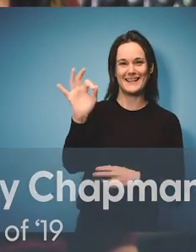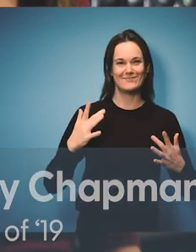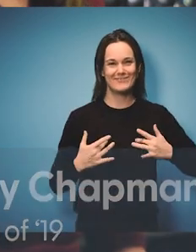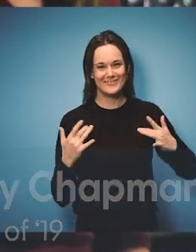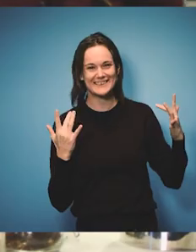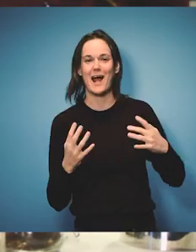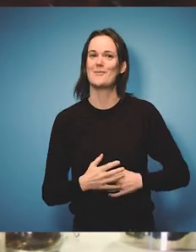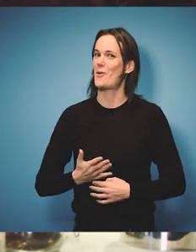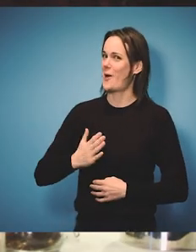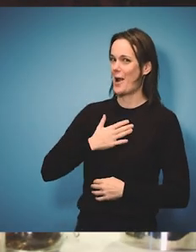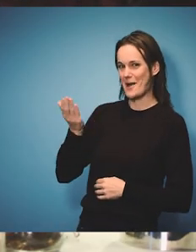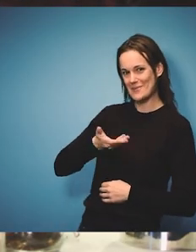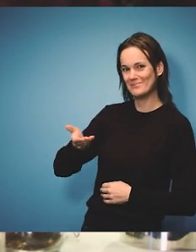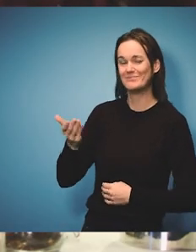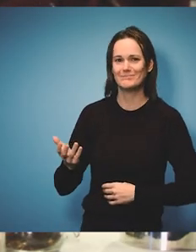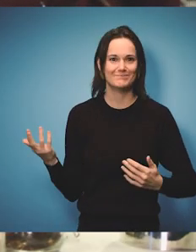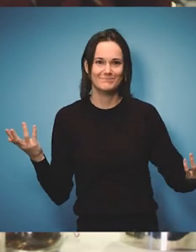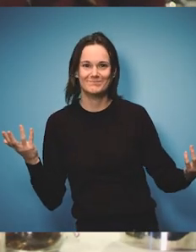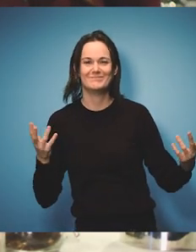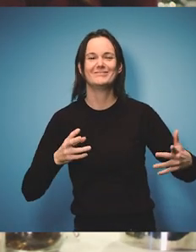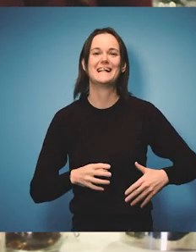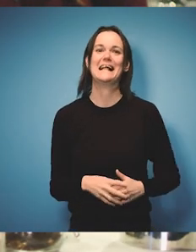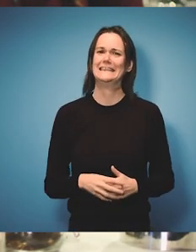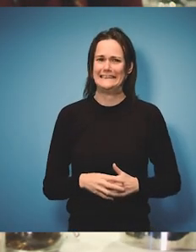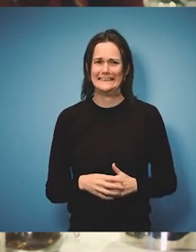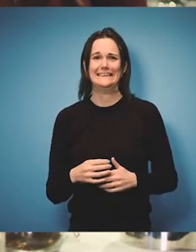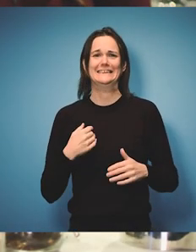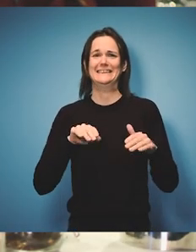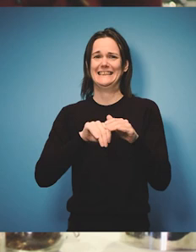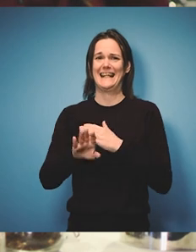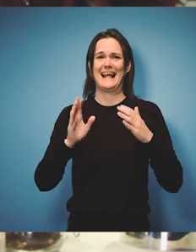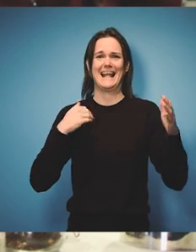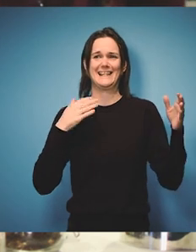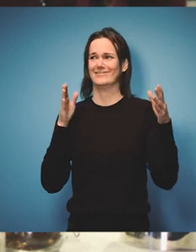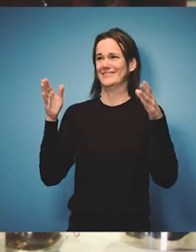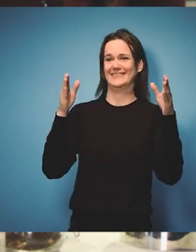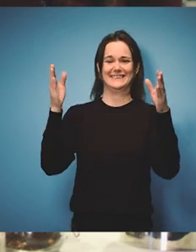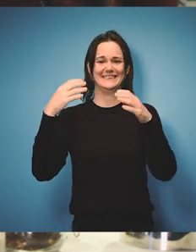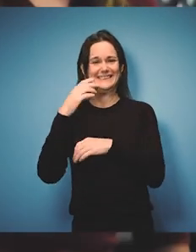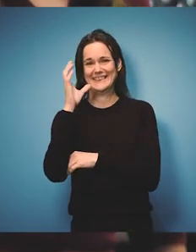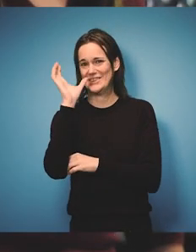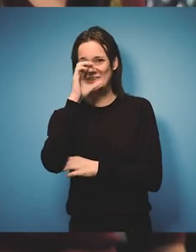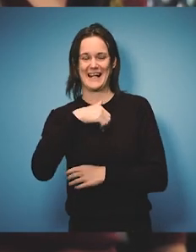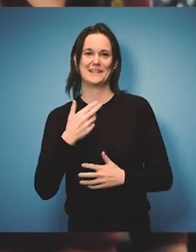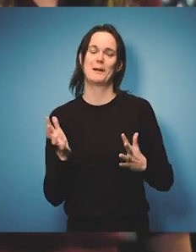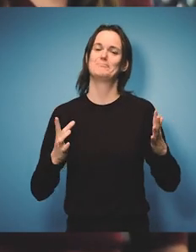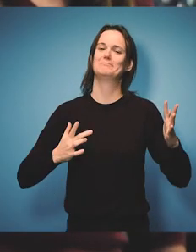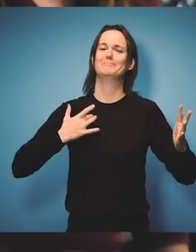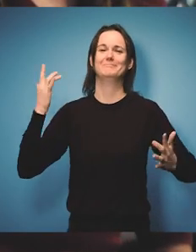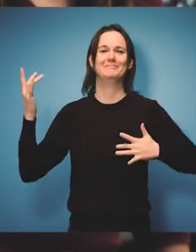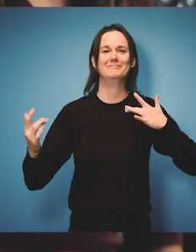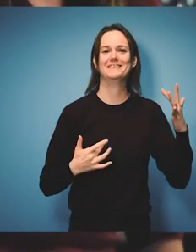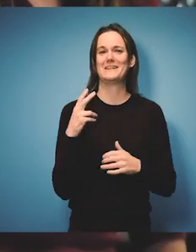What's up, Kelly? It's great to be back, Garth. Right? What's it like coming back? It's weird being in the halls after so many years, but it's so exciting and you